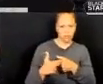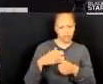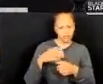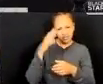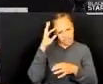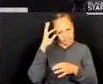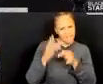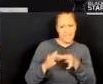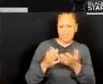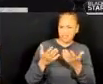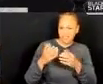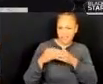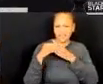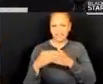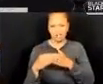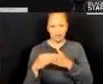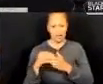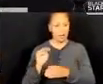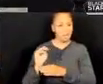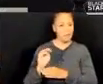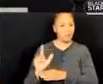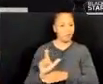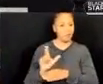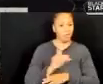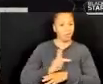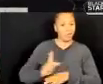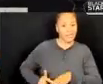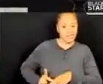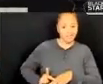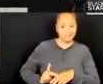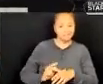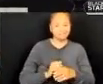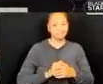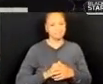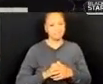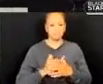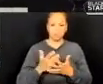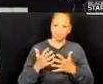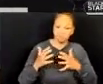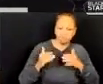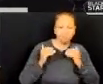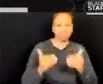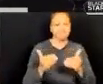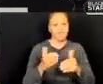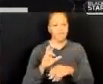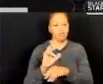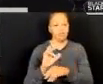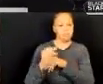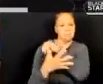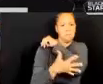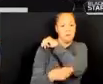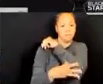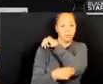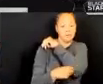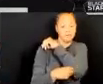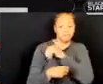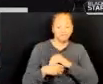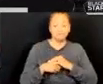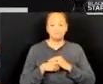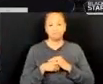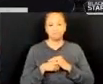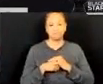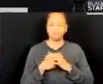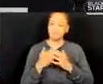and militarism, and a second Reconstruction. But now is our time for a third